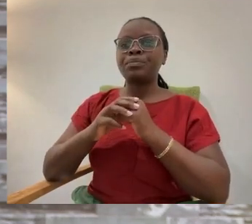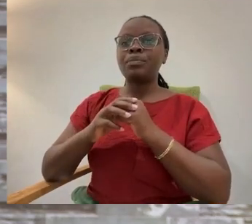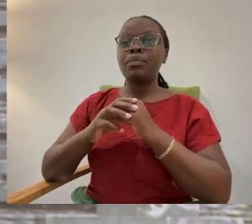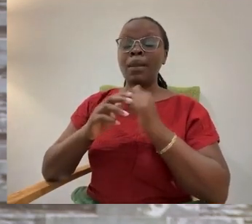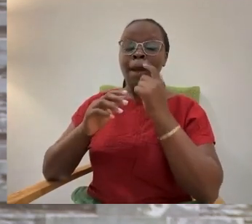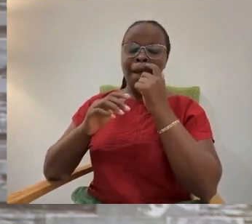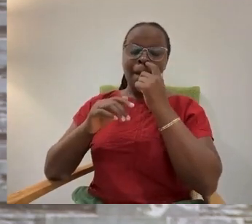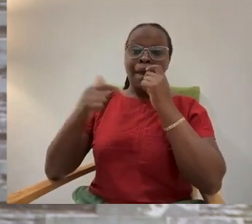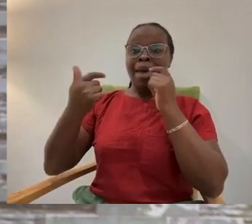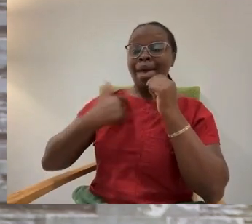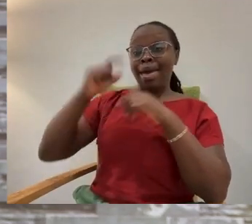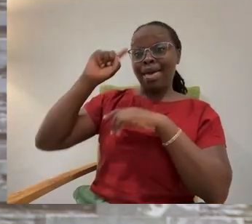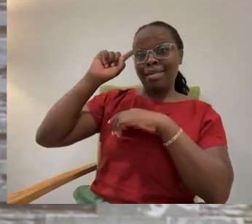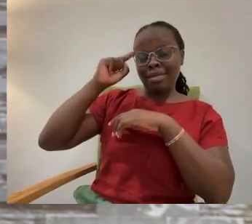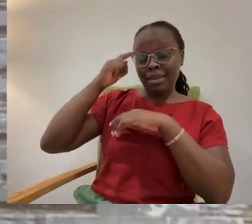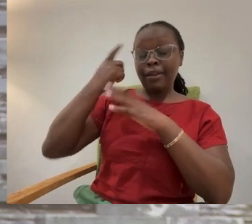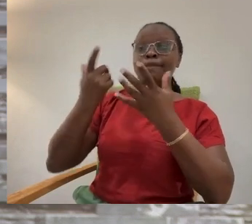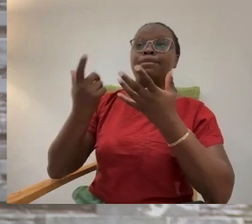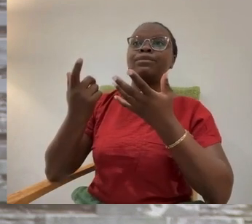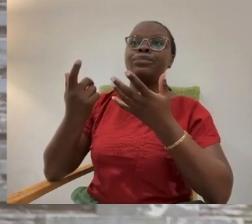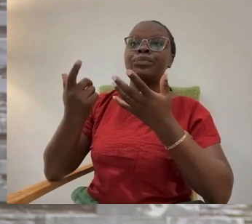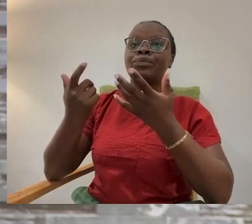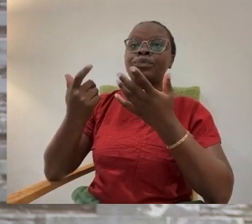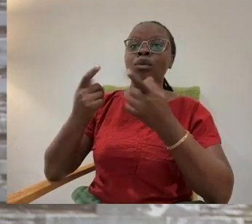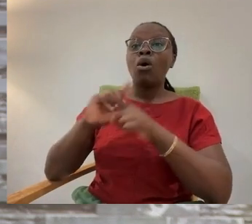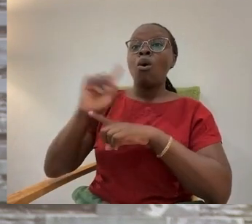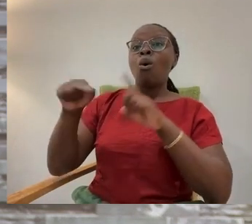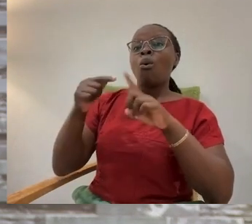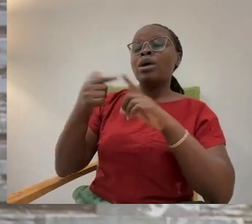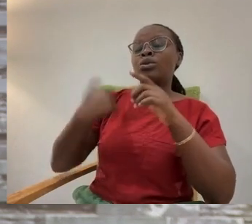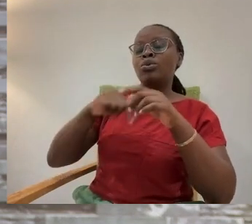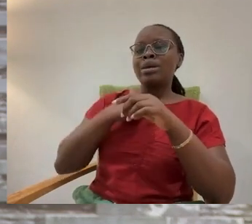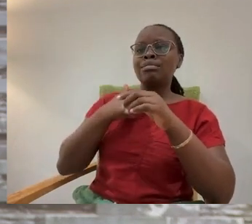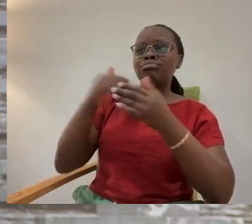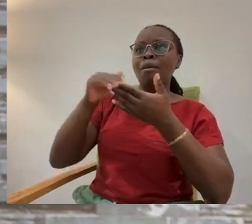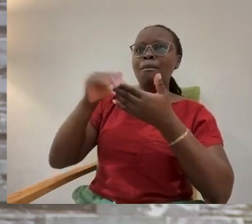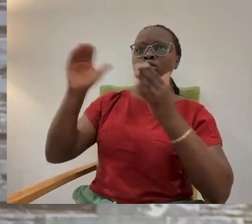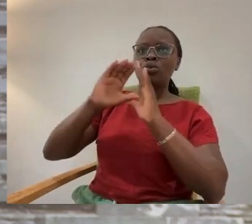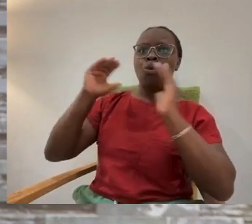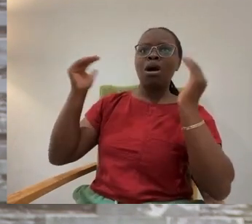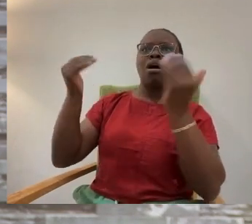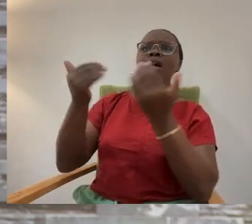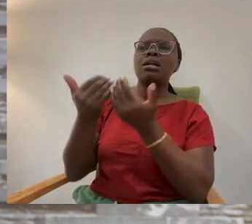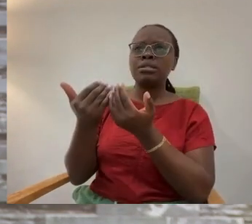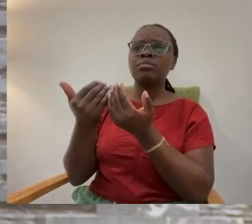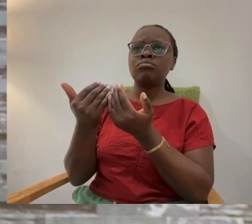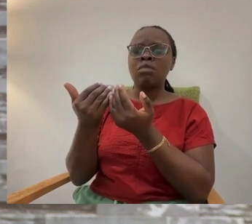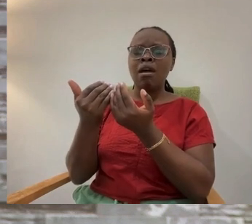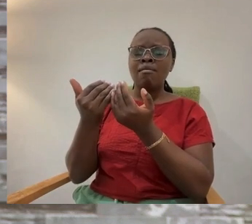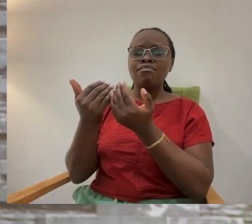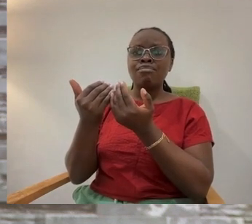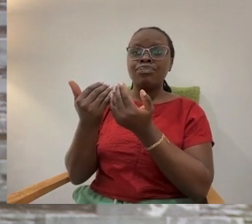in a, and when probably most of the world wasn't prepared. And And